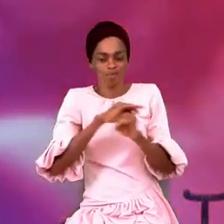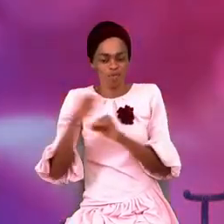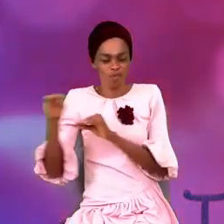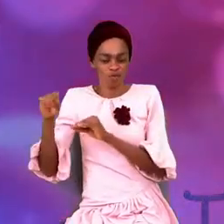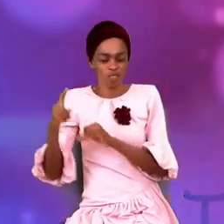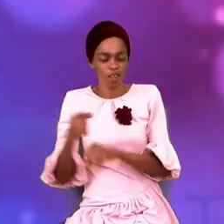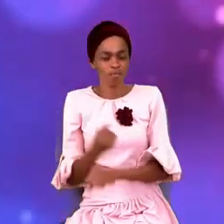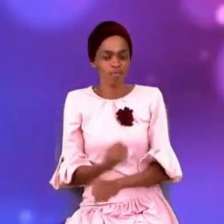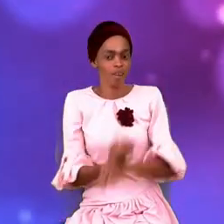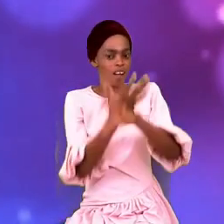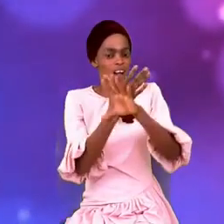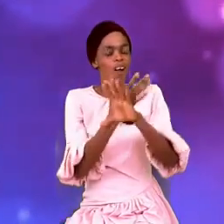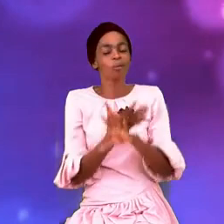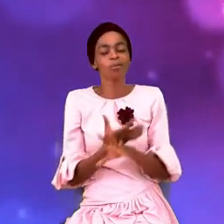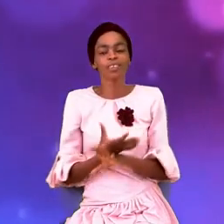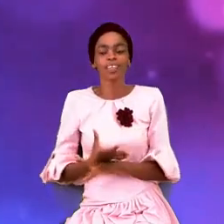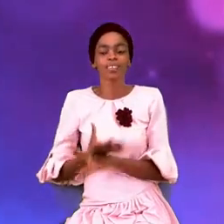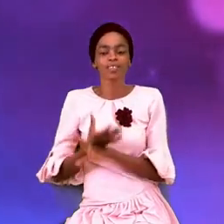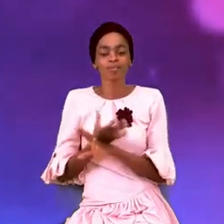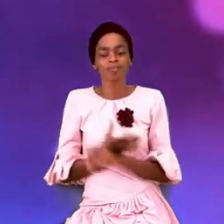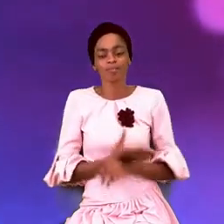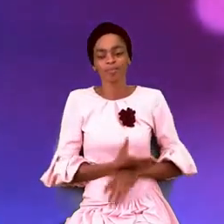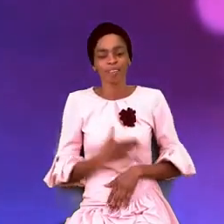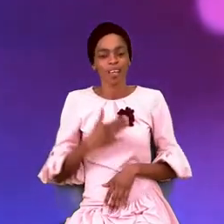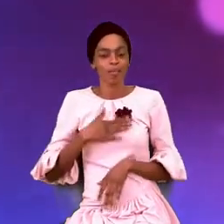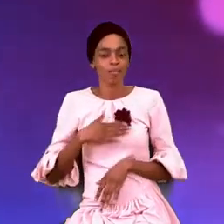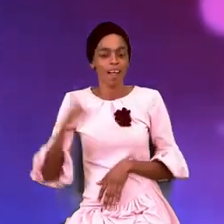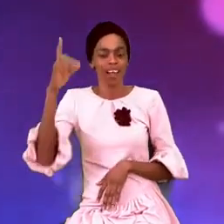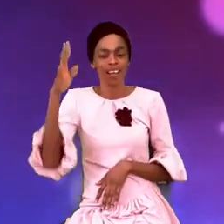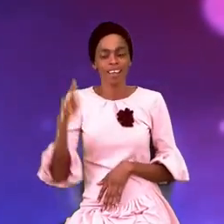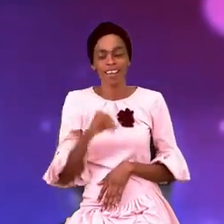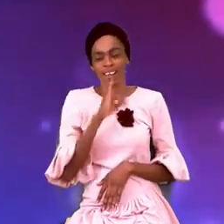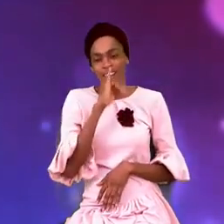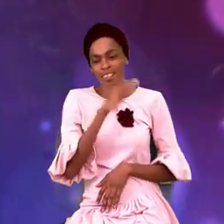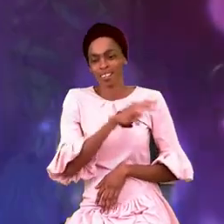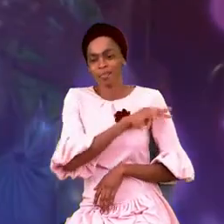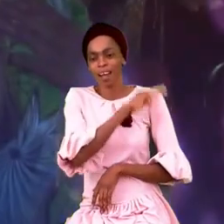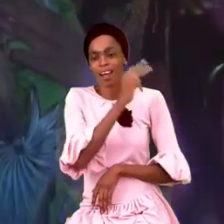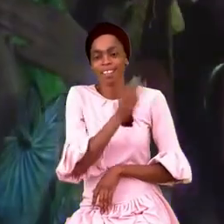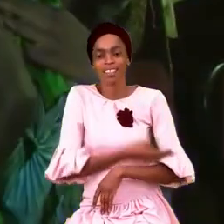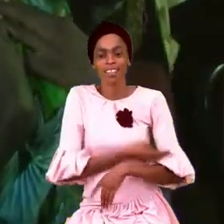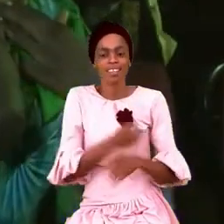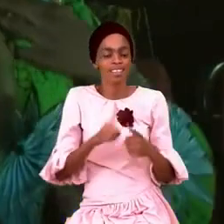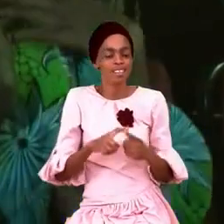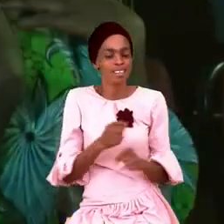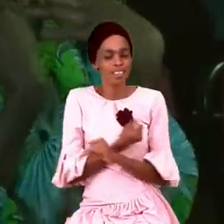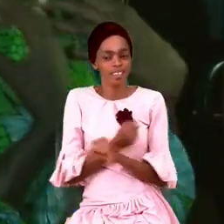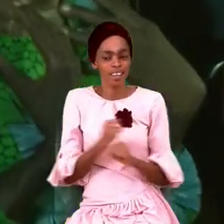to save. He is mighty to save.